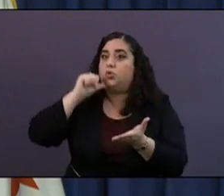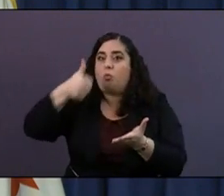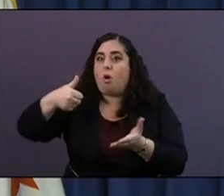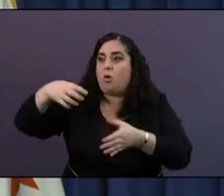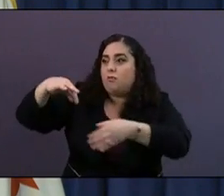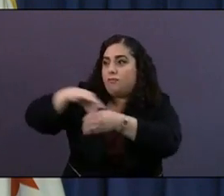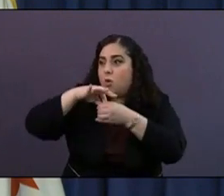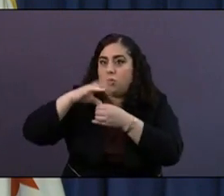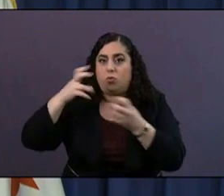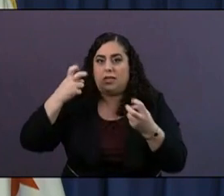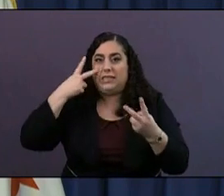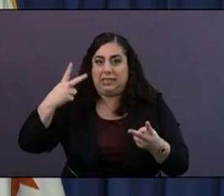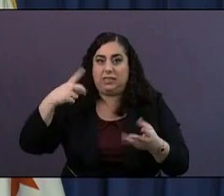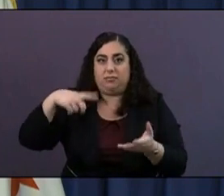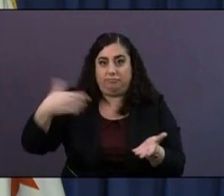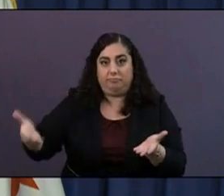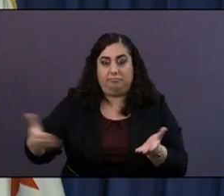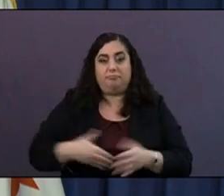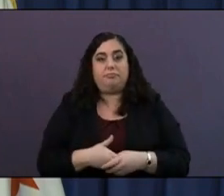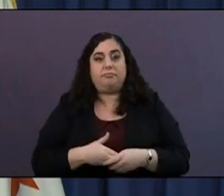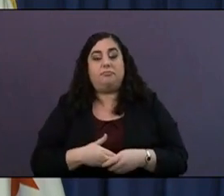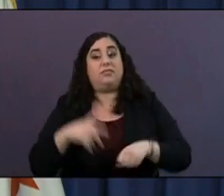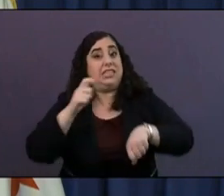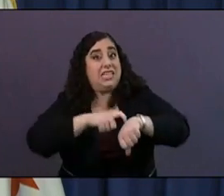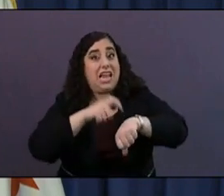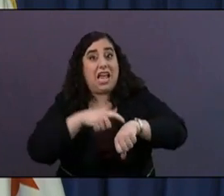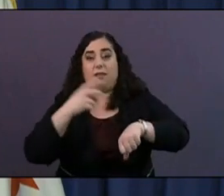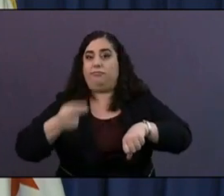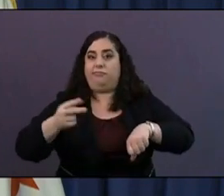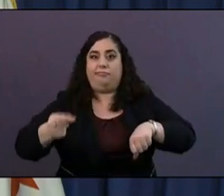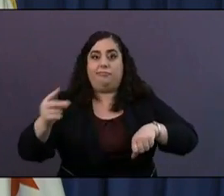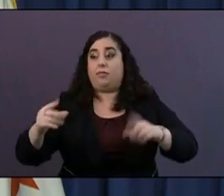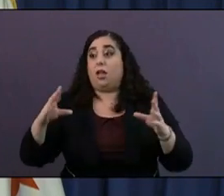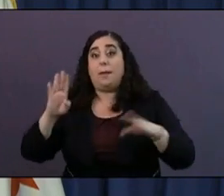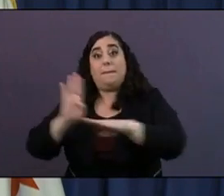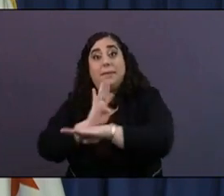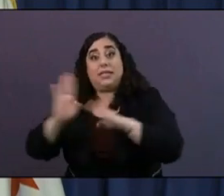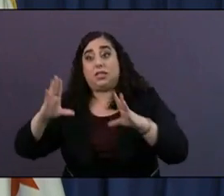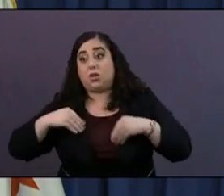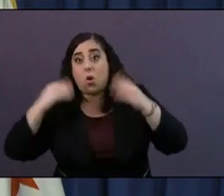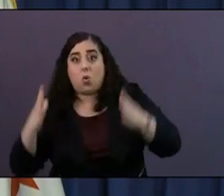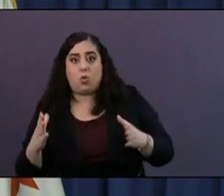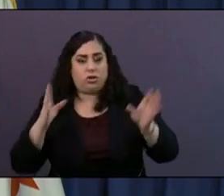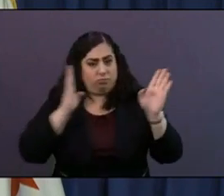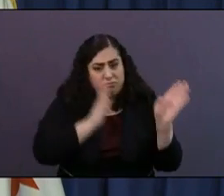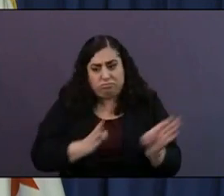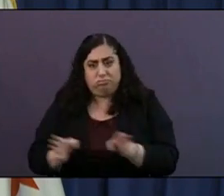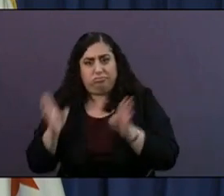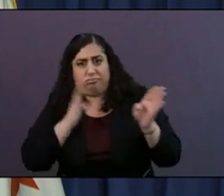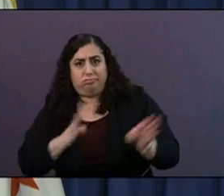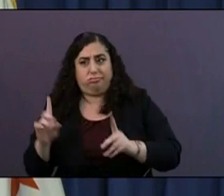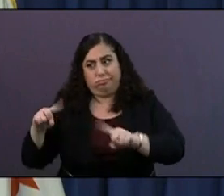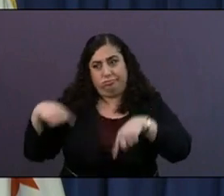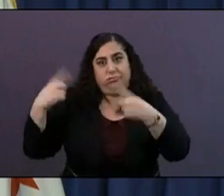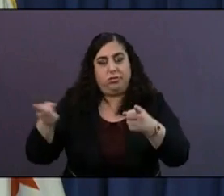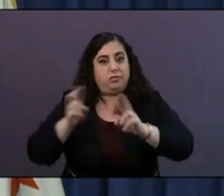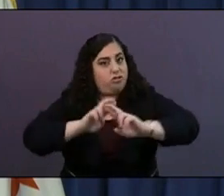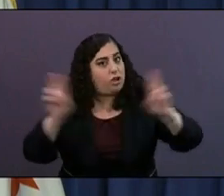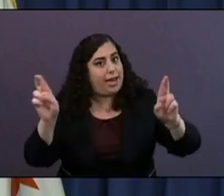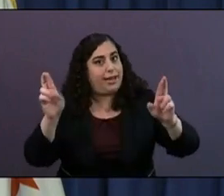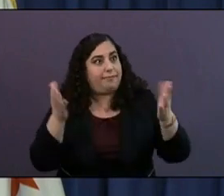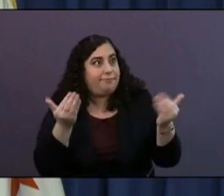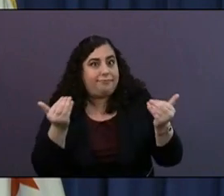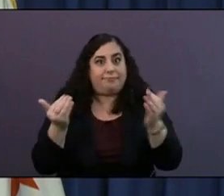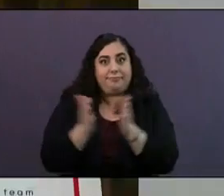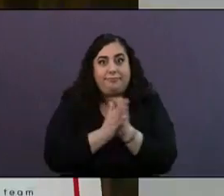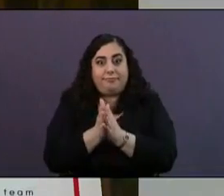small businesses, owners, have been preparing, making a lot of plans, and they are ready to go. Today I had the opportunity